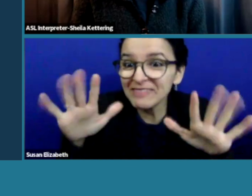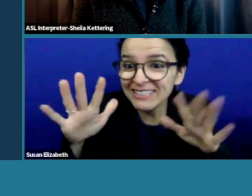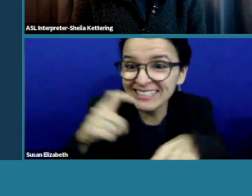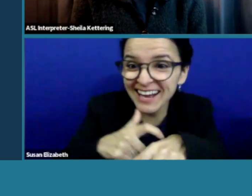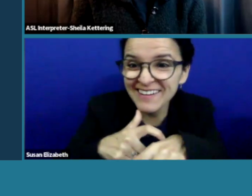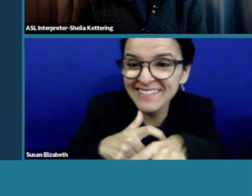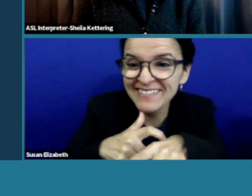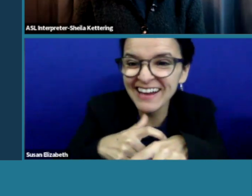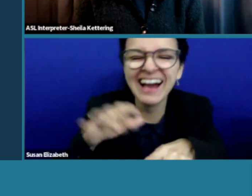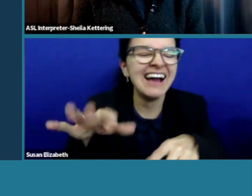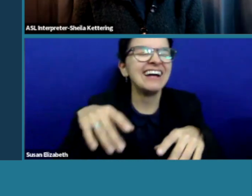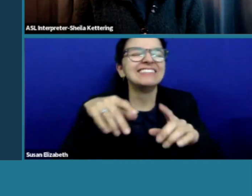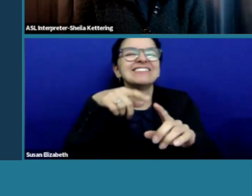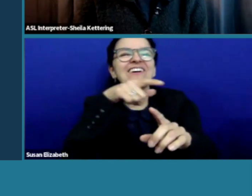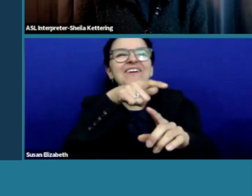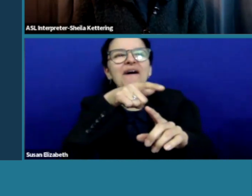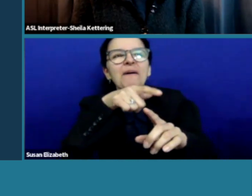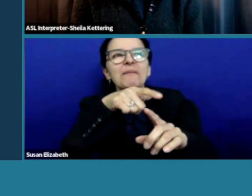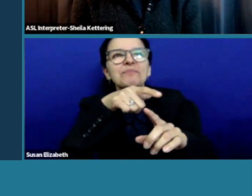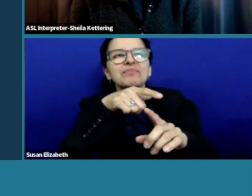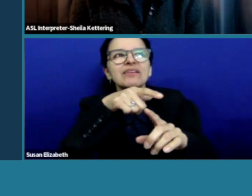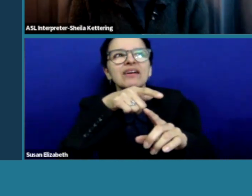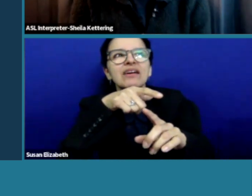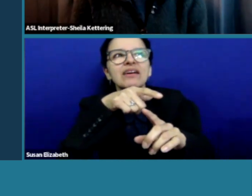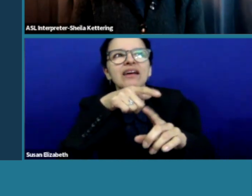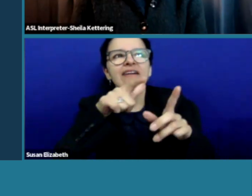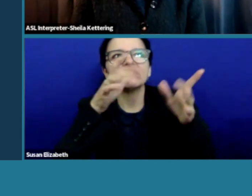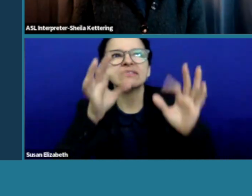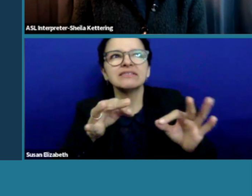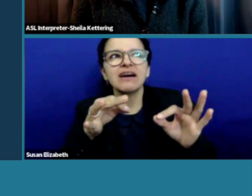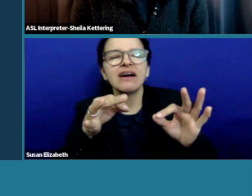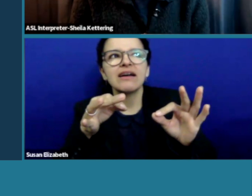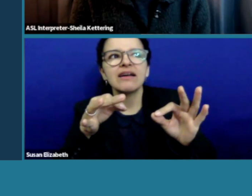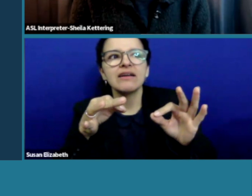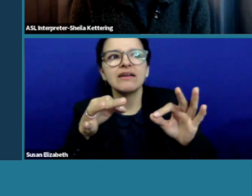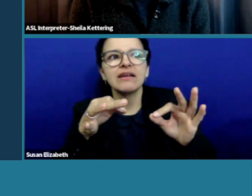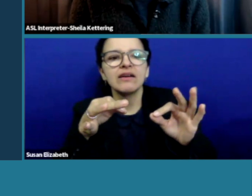And we have to determine the goal. Oh gosh, my time is almost up. Okay.